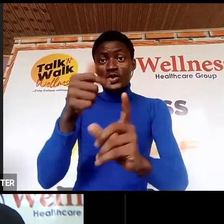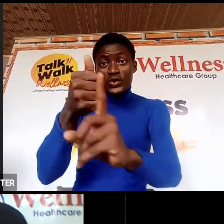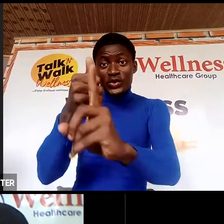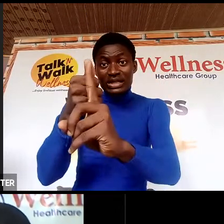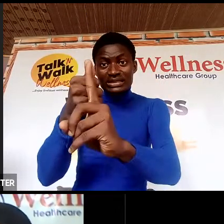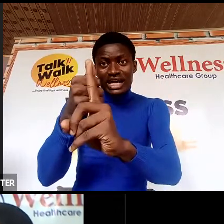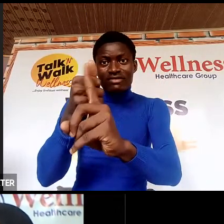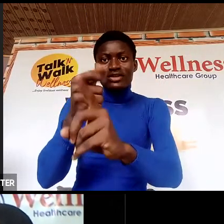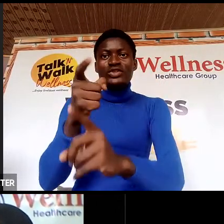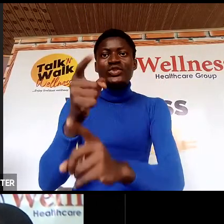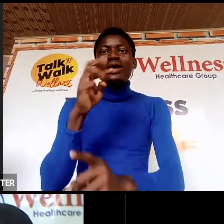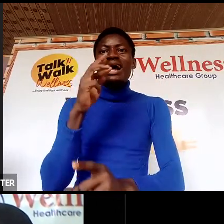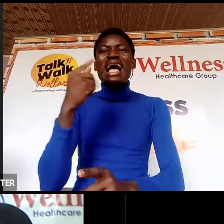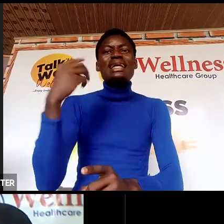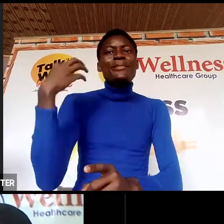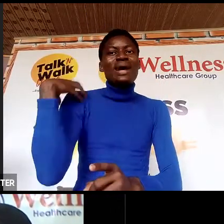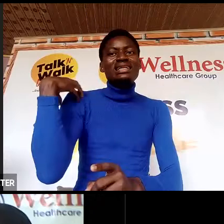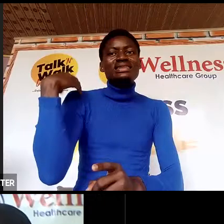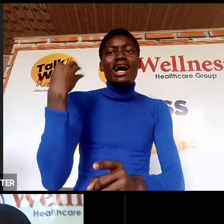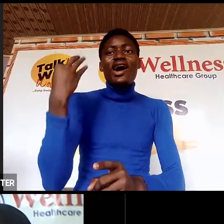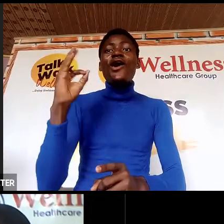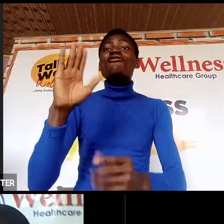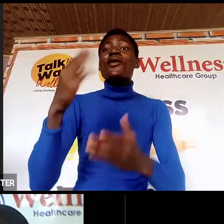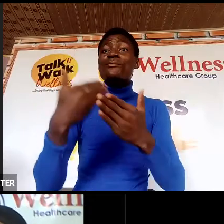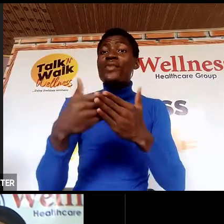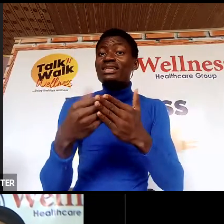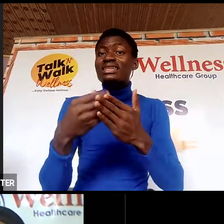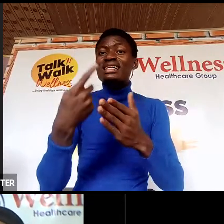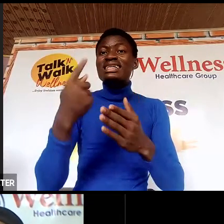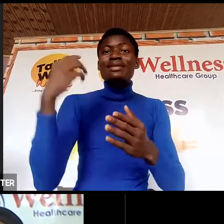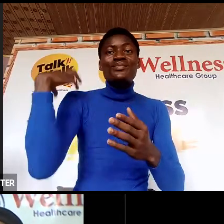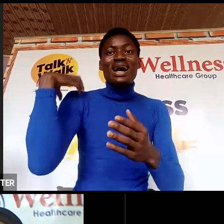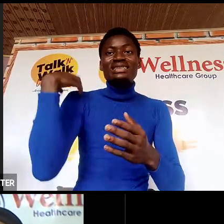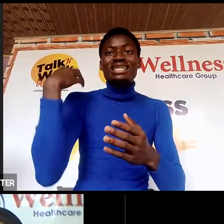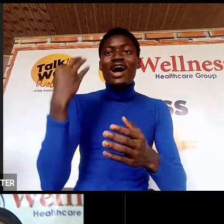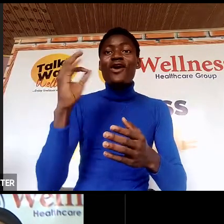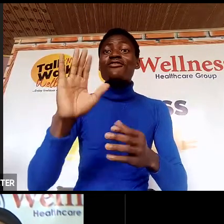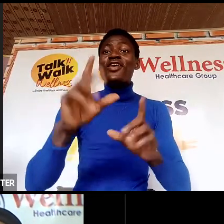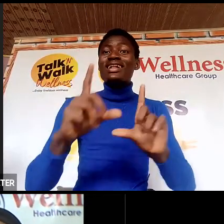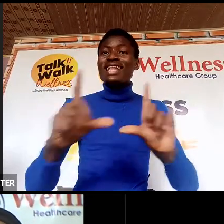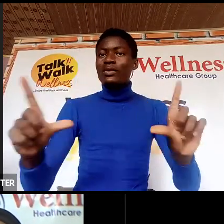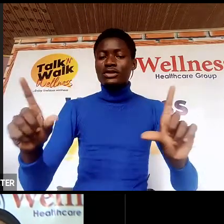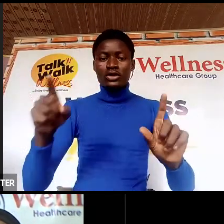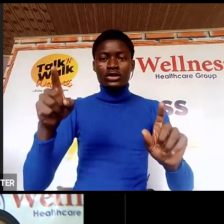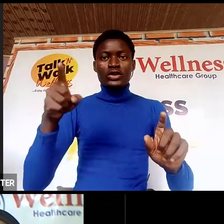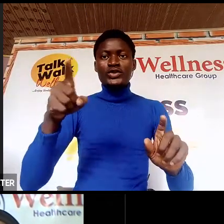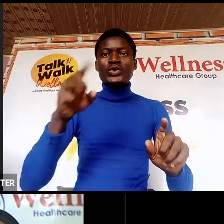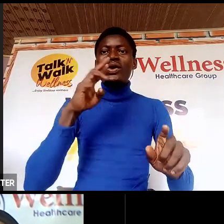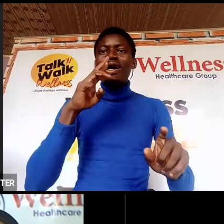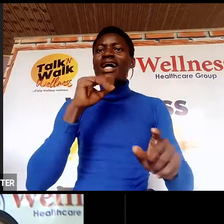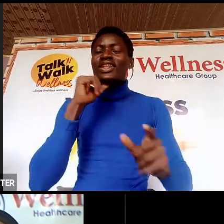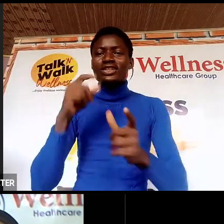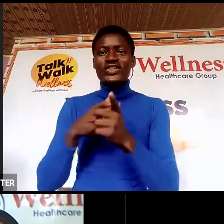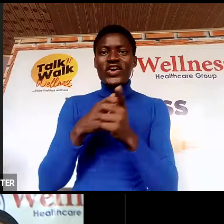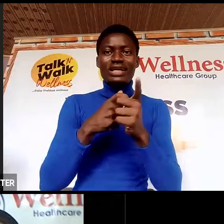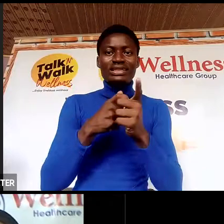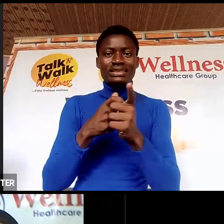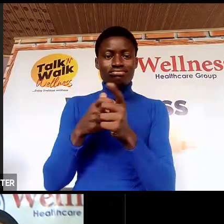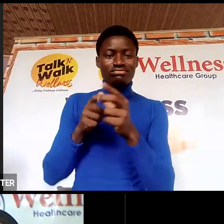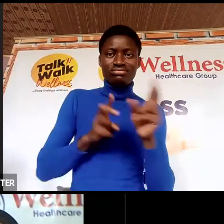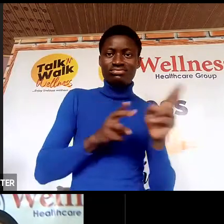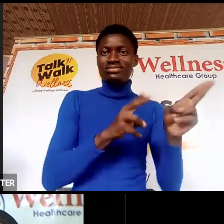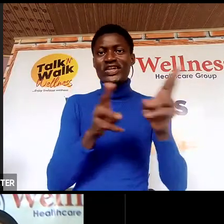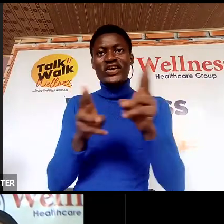master of your life, because you are not running helter skelter. You are in charge of what the things that you are doing. Now, linking that to